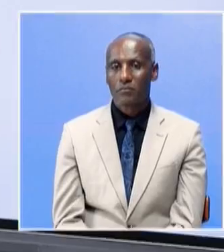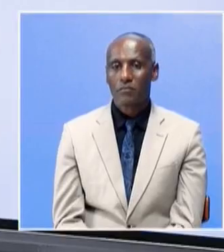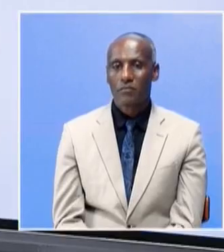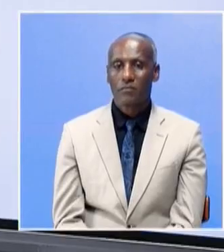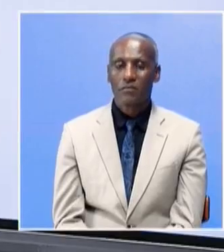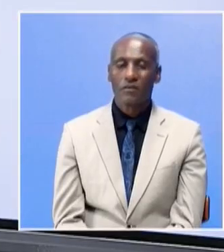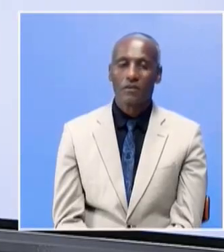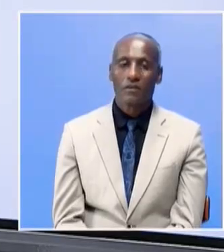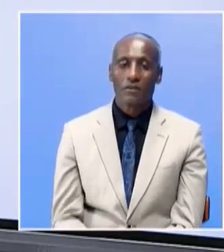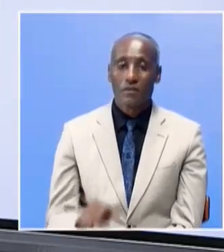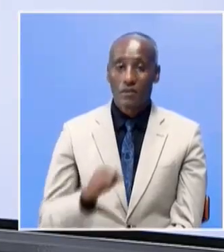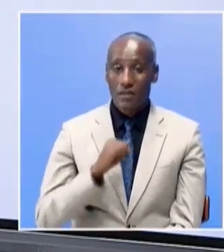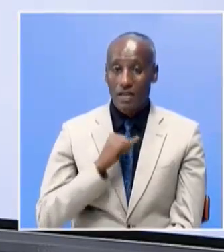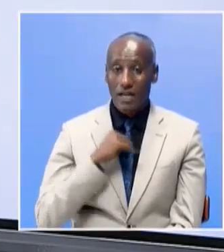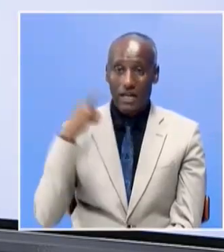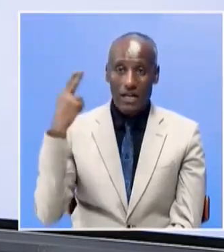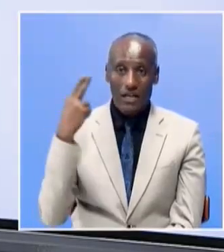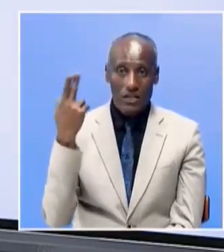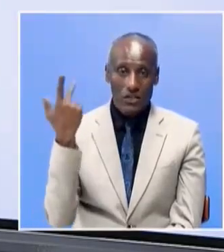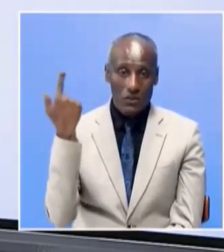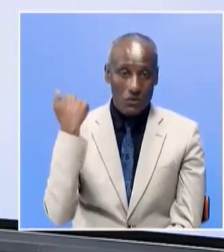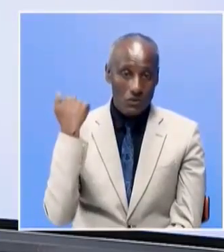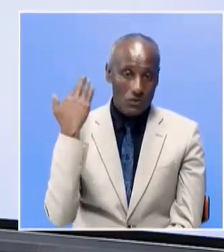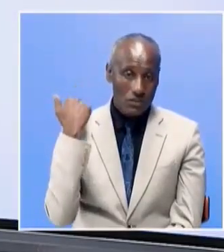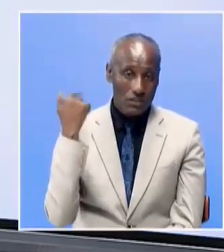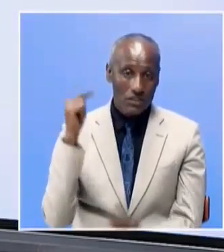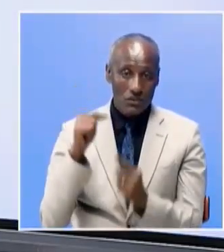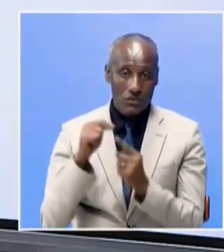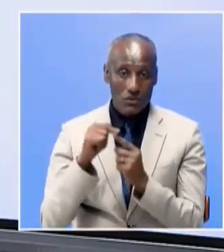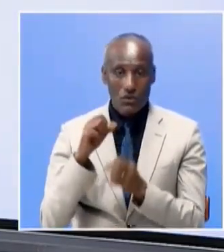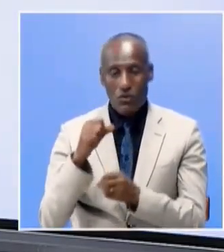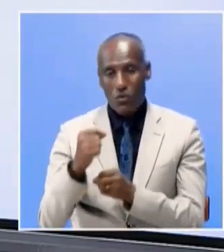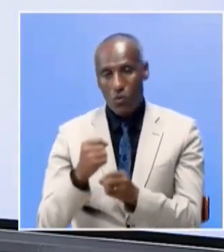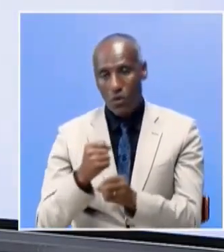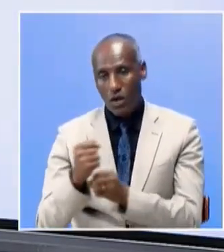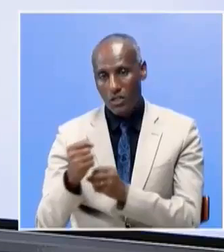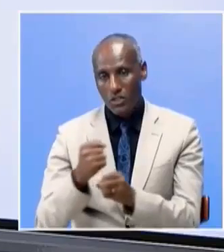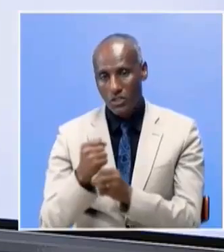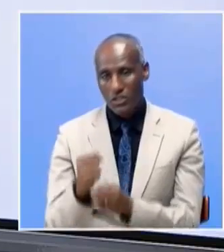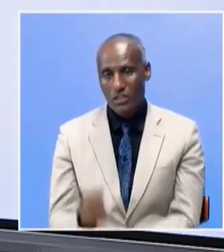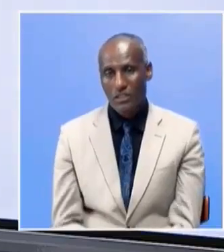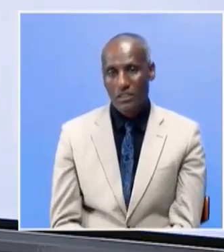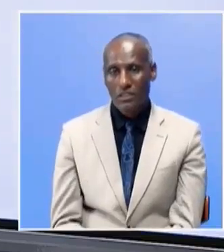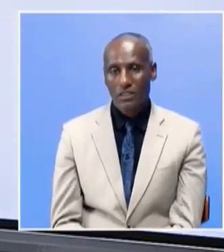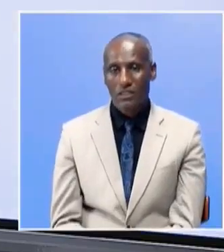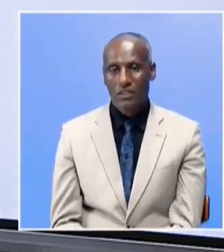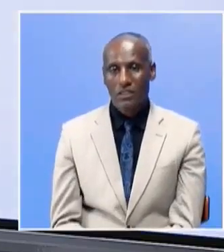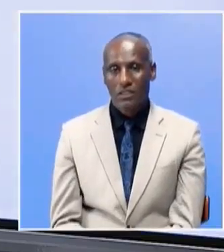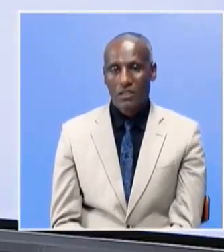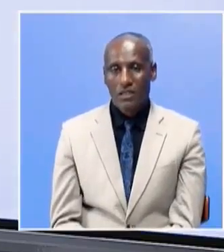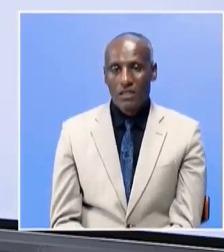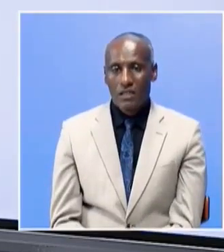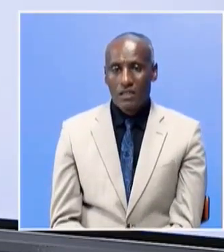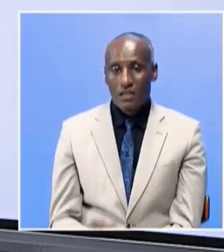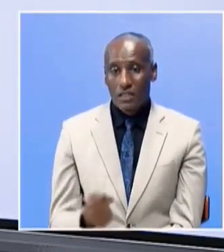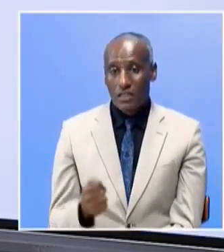I used to wash. Okay? We cannot say wash because here is past